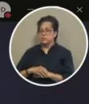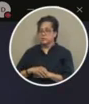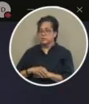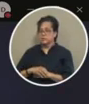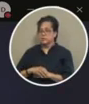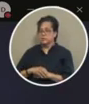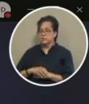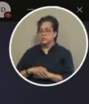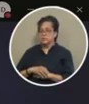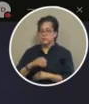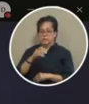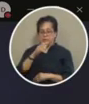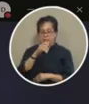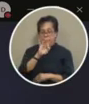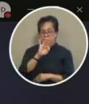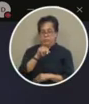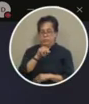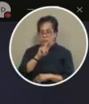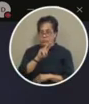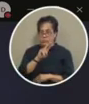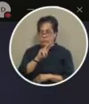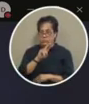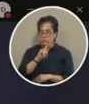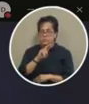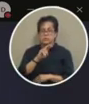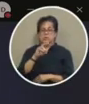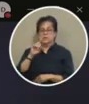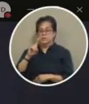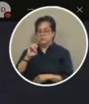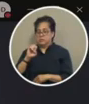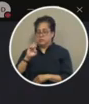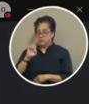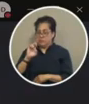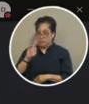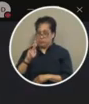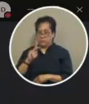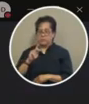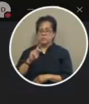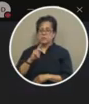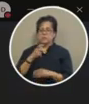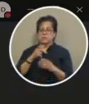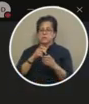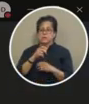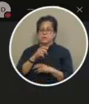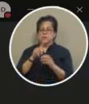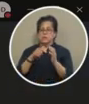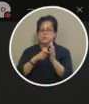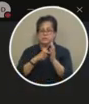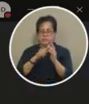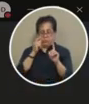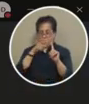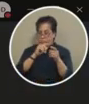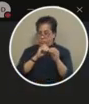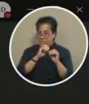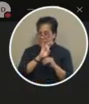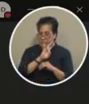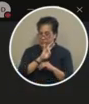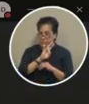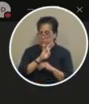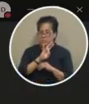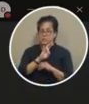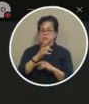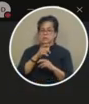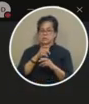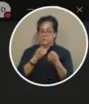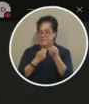Okay, 19.2. Again, Derek Russell with the Purchasing and Strategic Sourcing Department. This is goal number 7, enhance and sustain